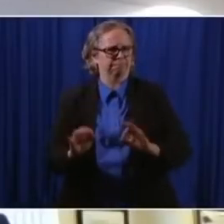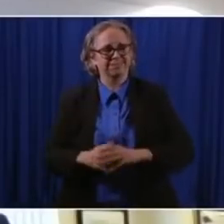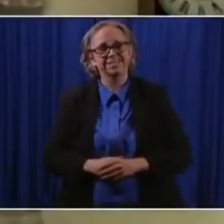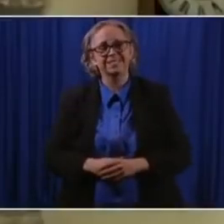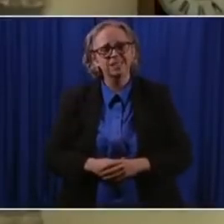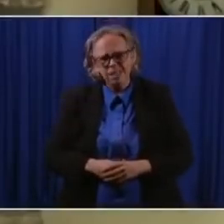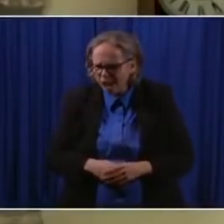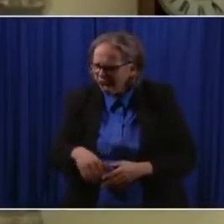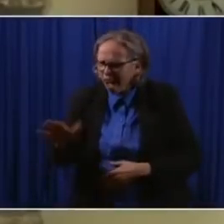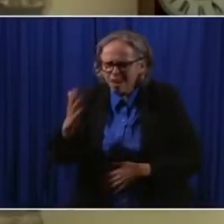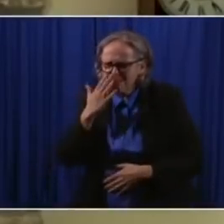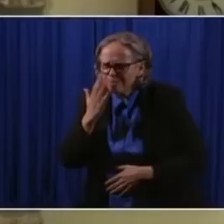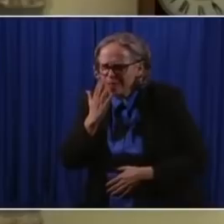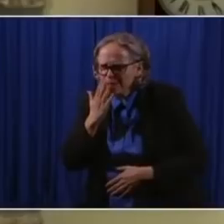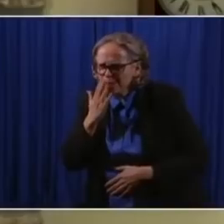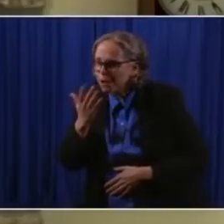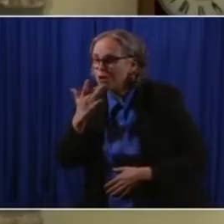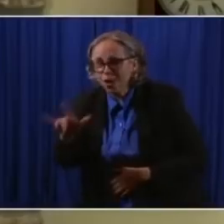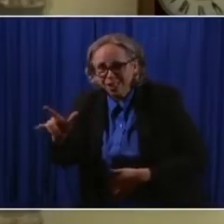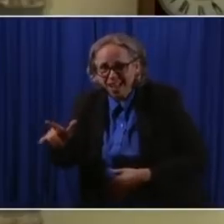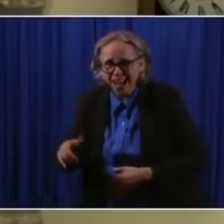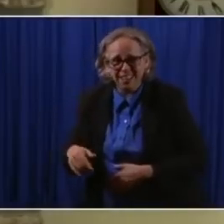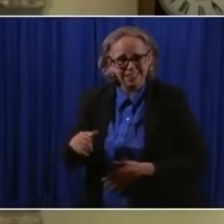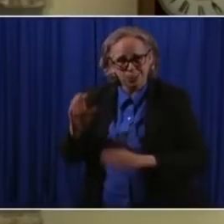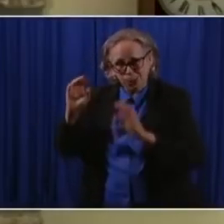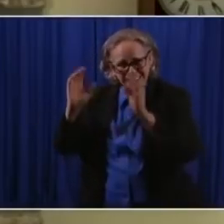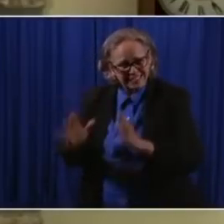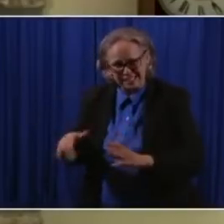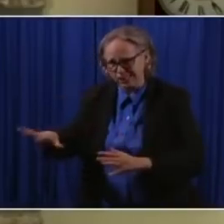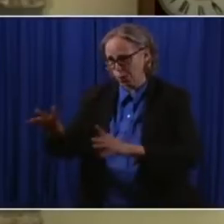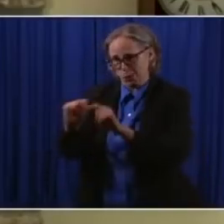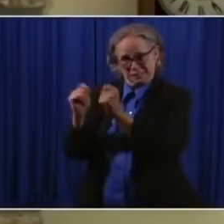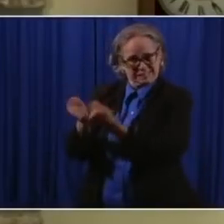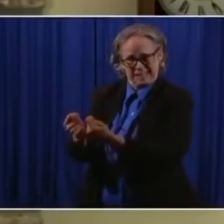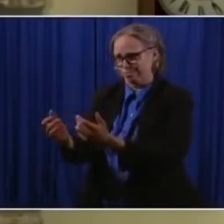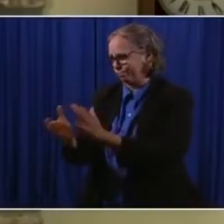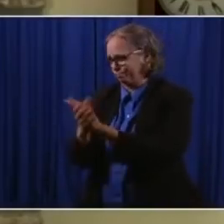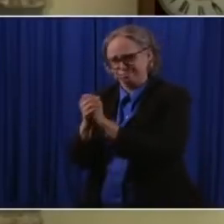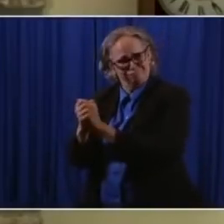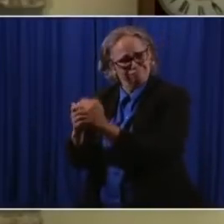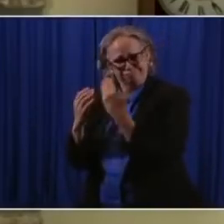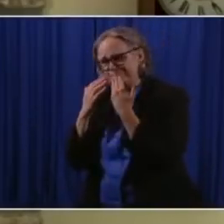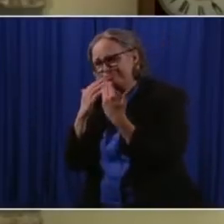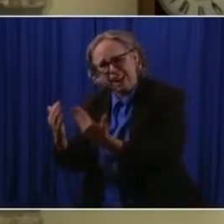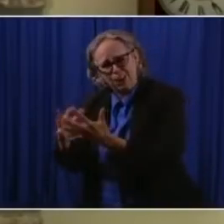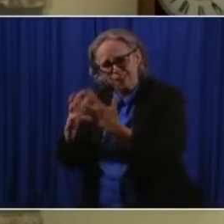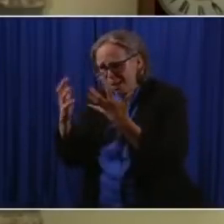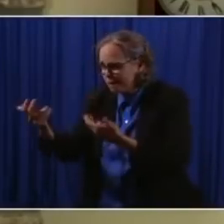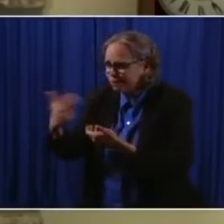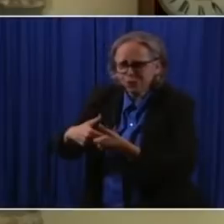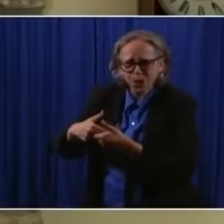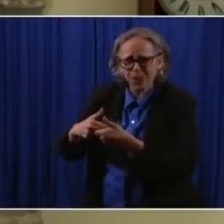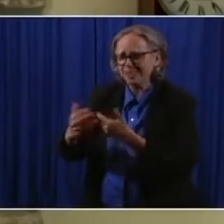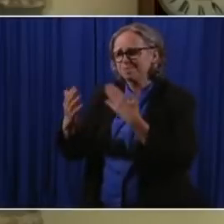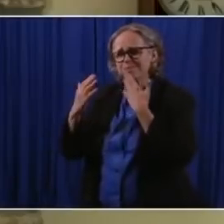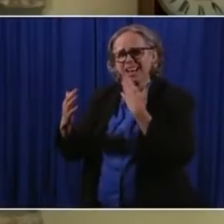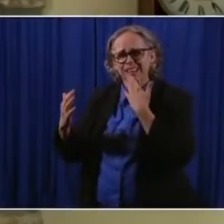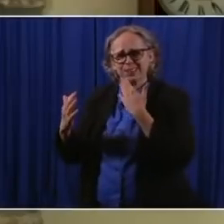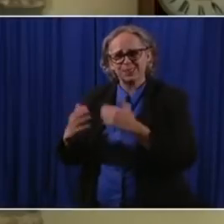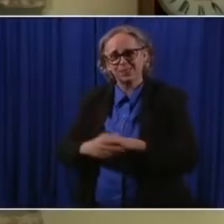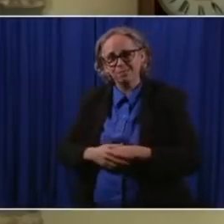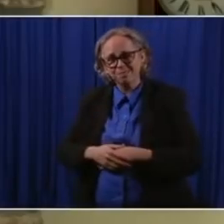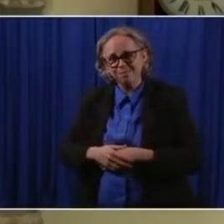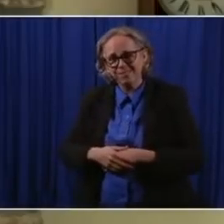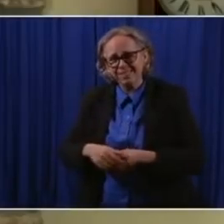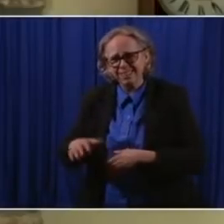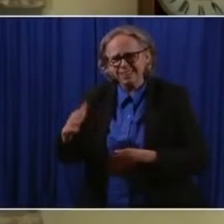Good luck to you and your teachers and your whole team. And we appreciate your time very, very much. And thanks for